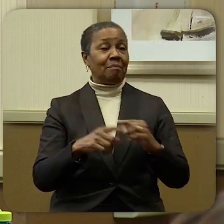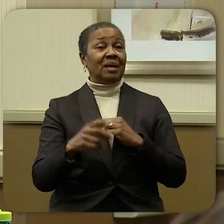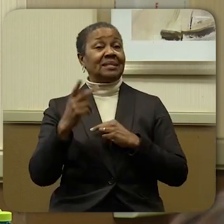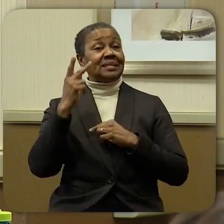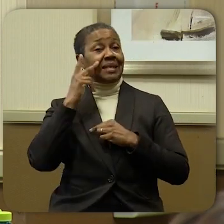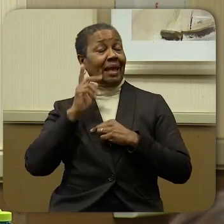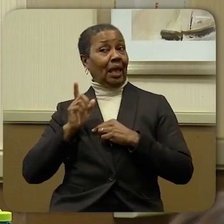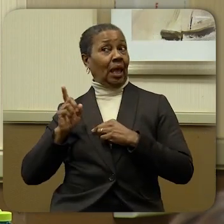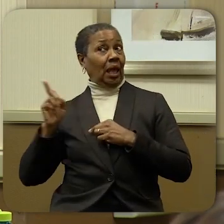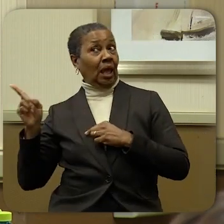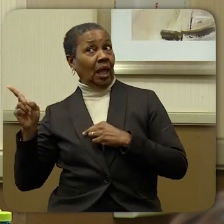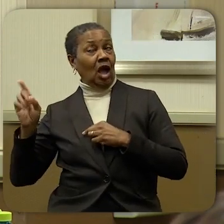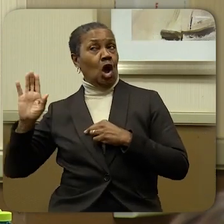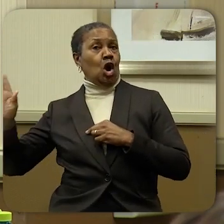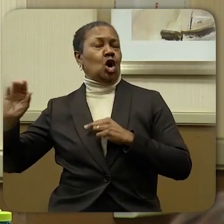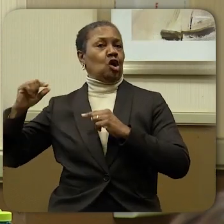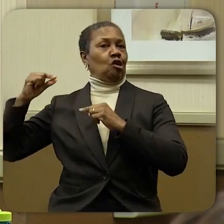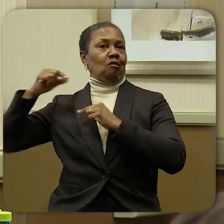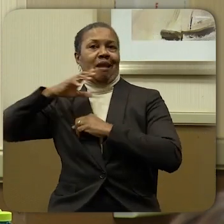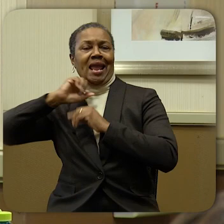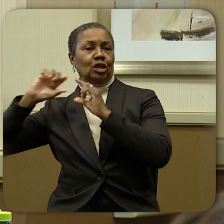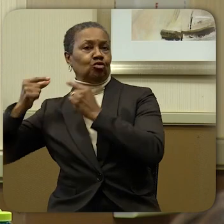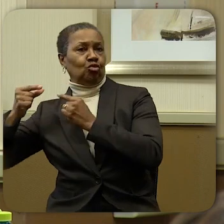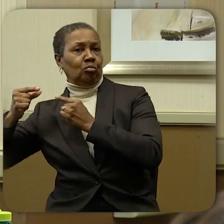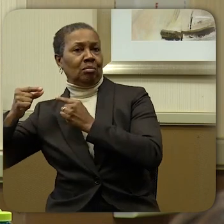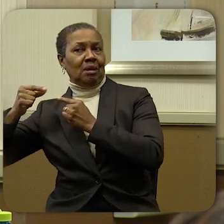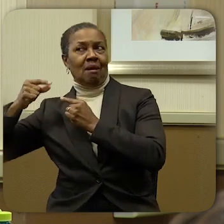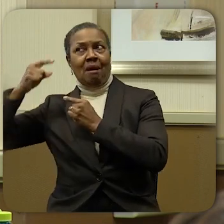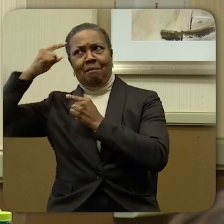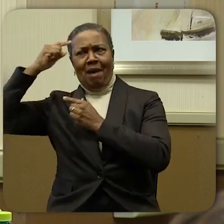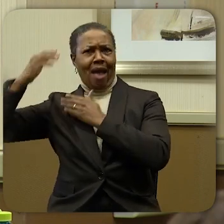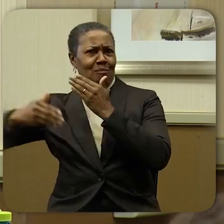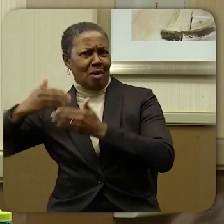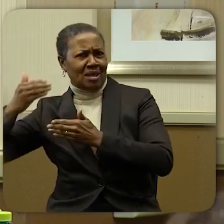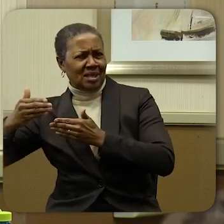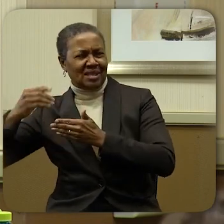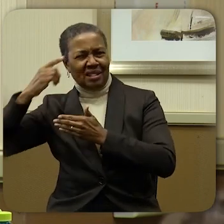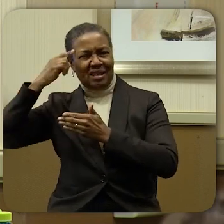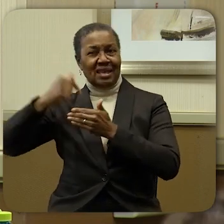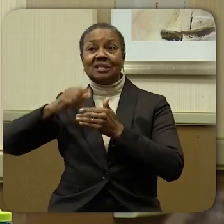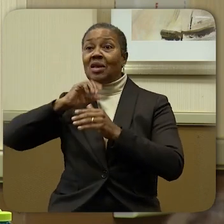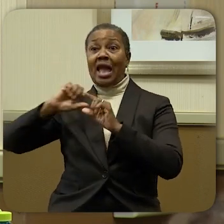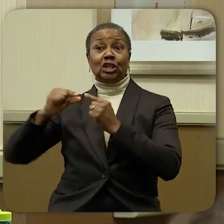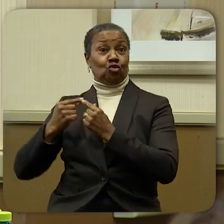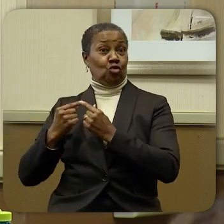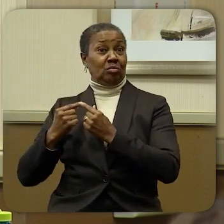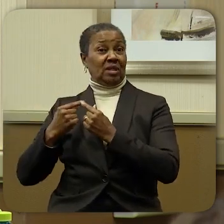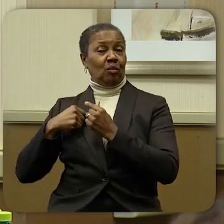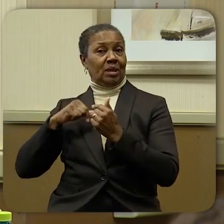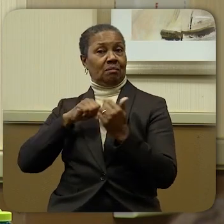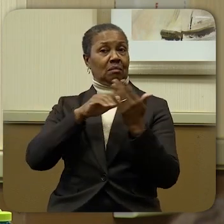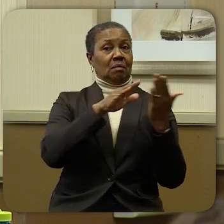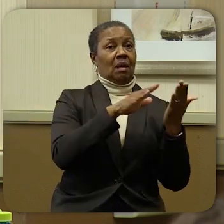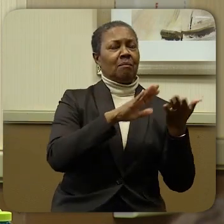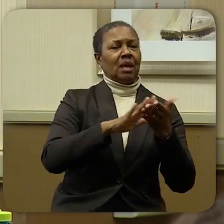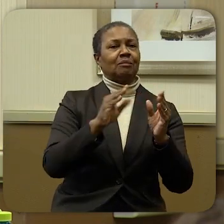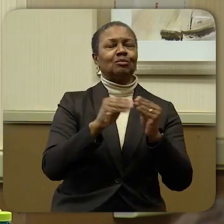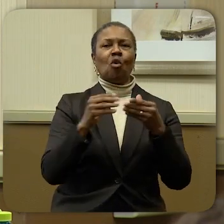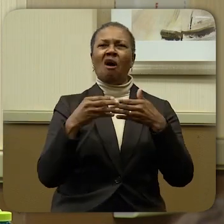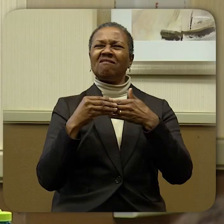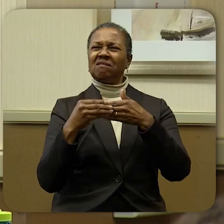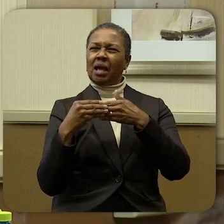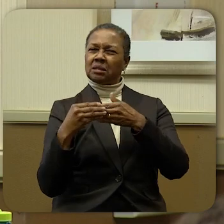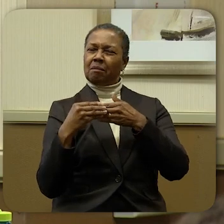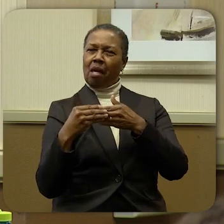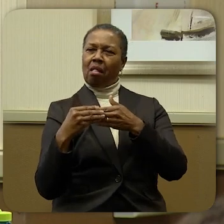that generation mind process, I think each generation that we come to becomes more flexible